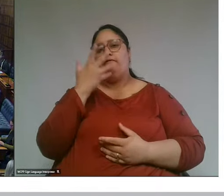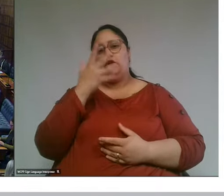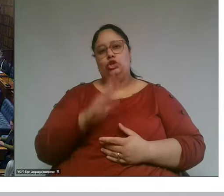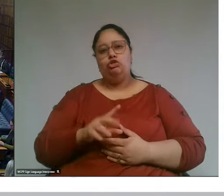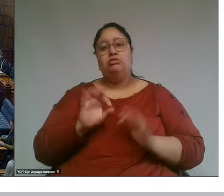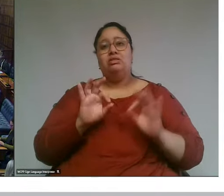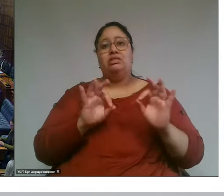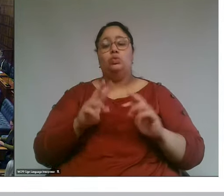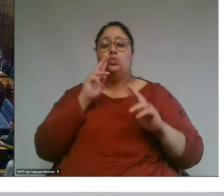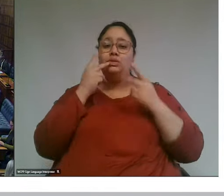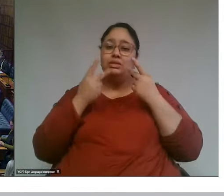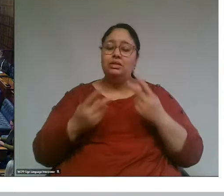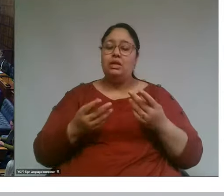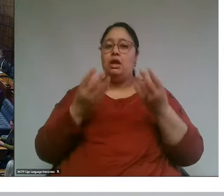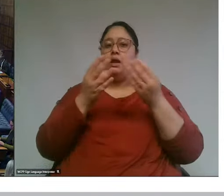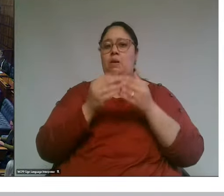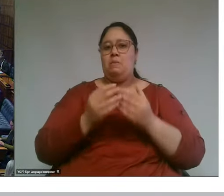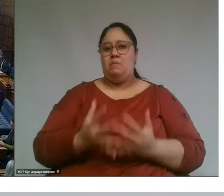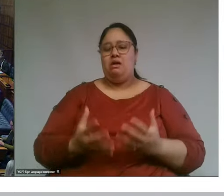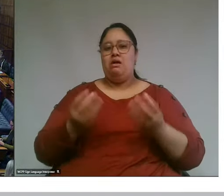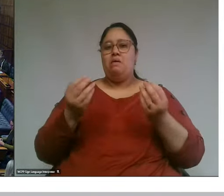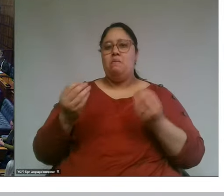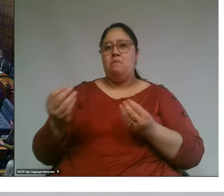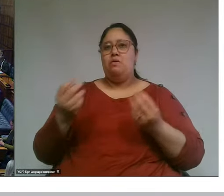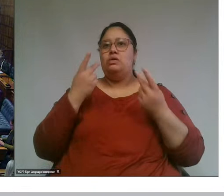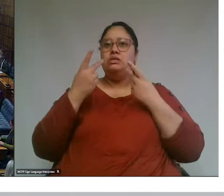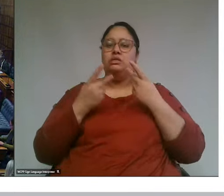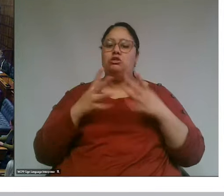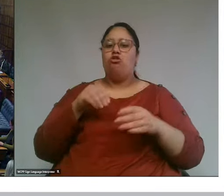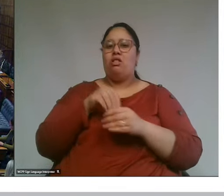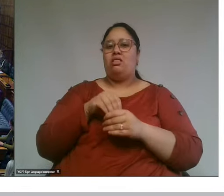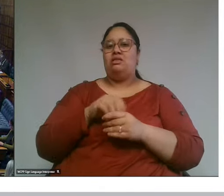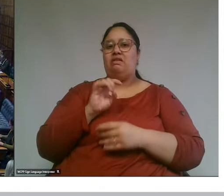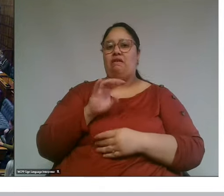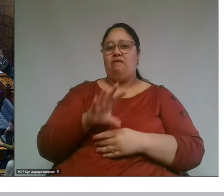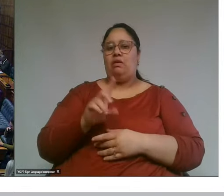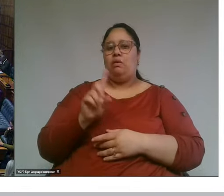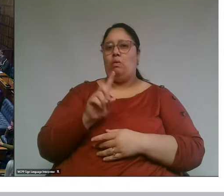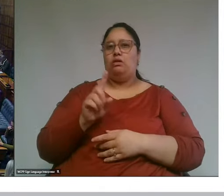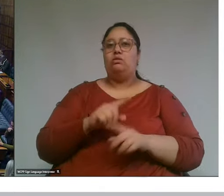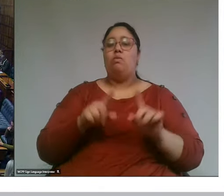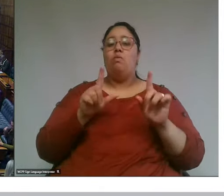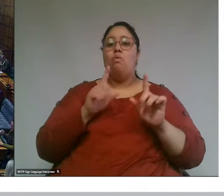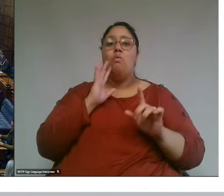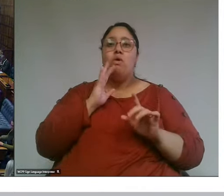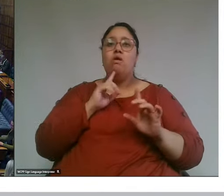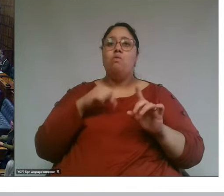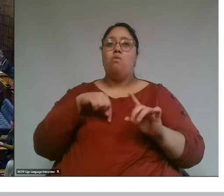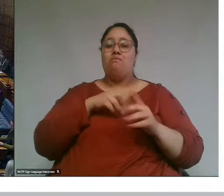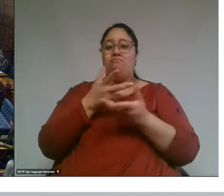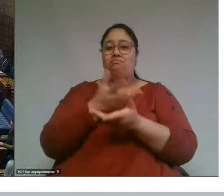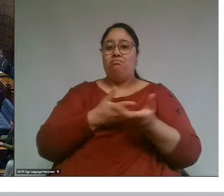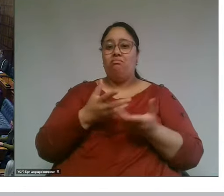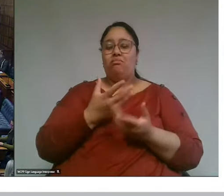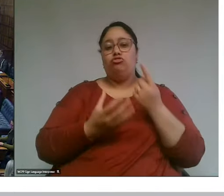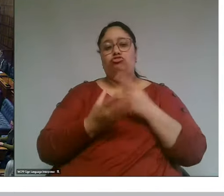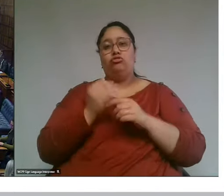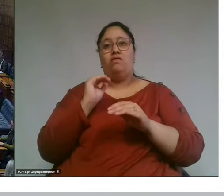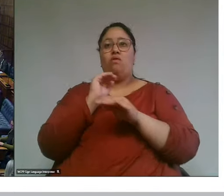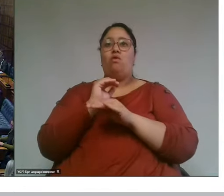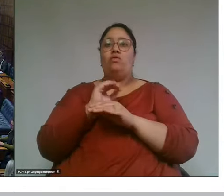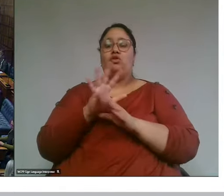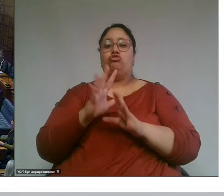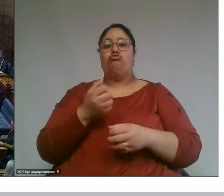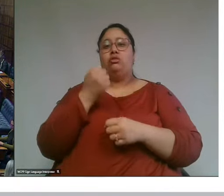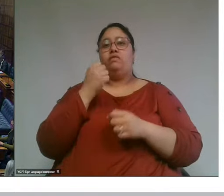that to look at numbers we always must look at them in context because when one speak about having achieved or overachieved my